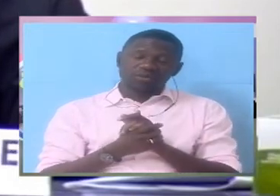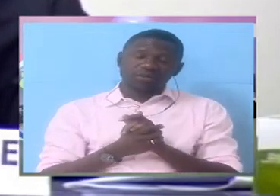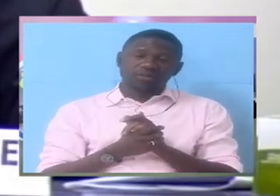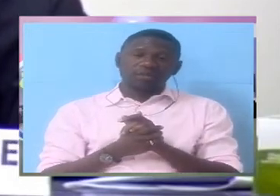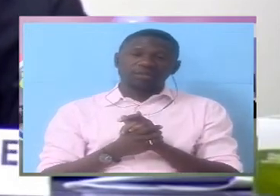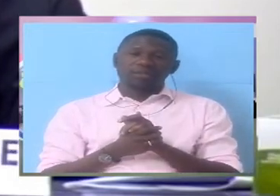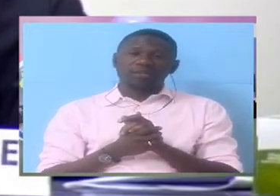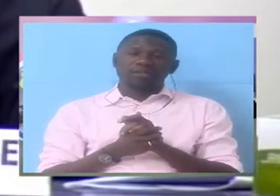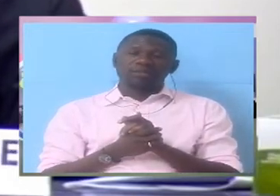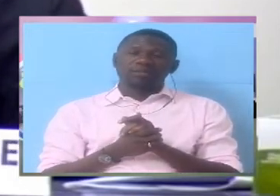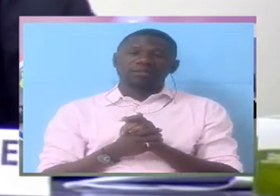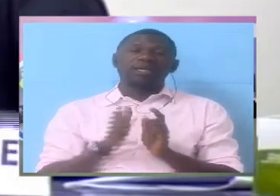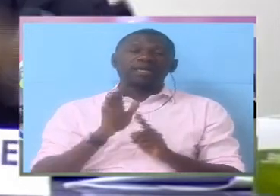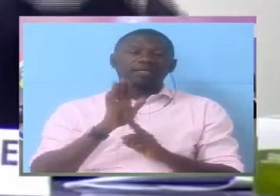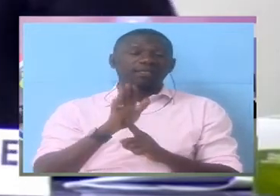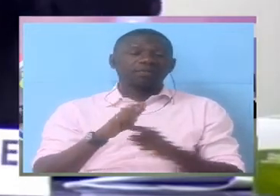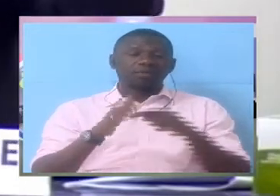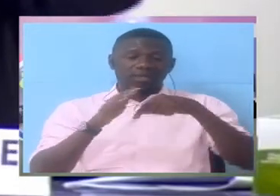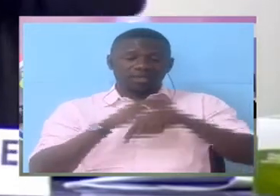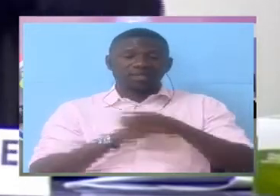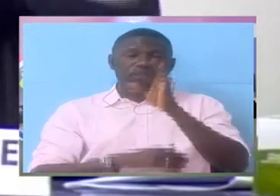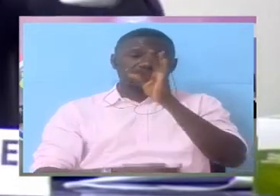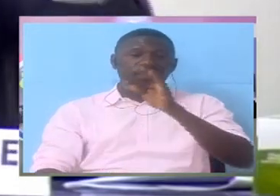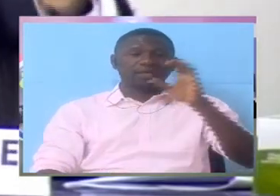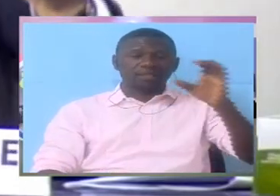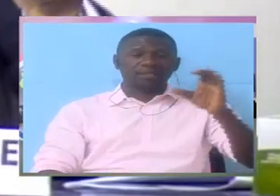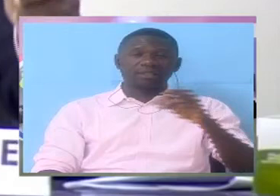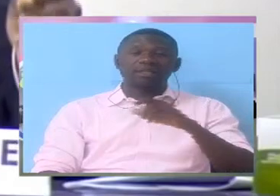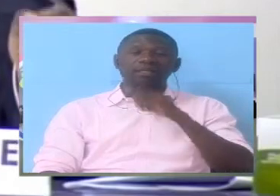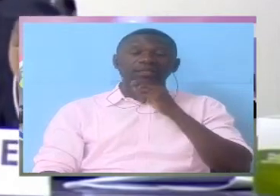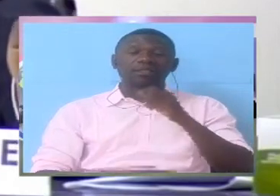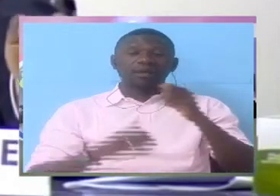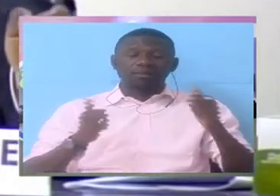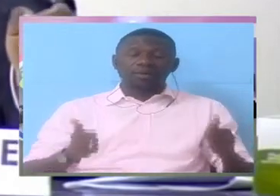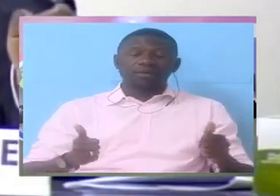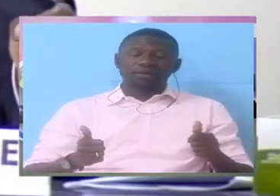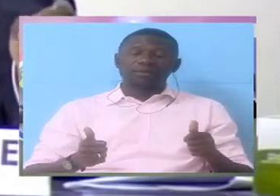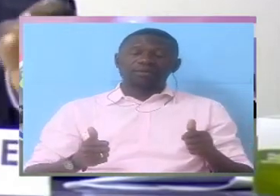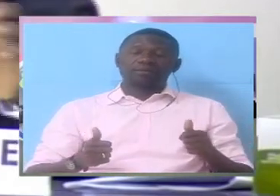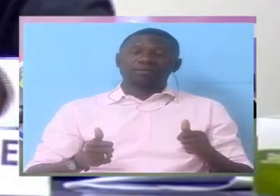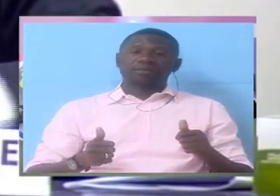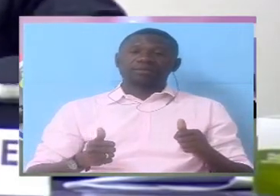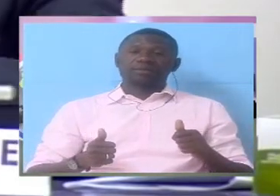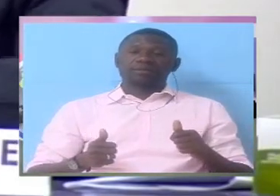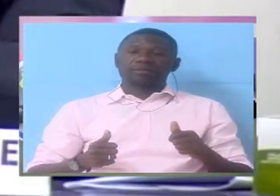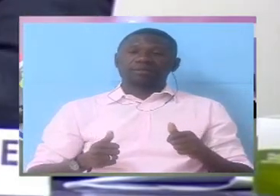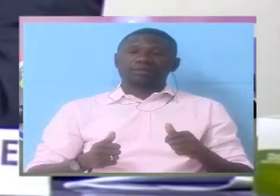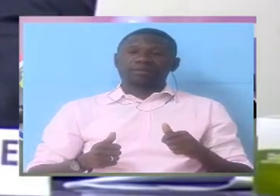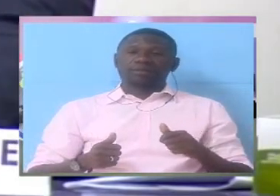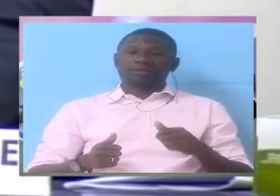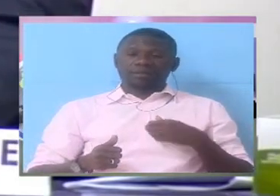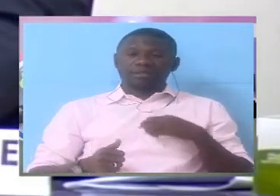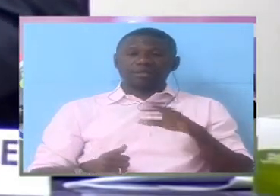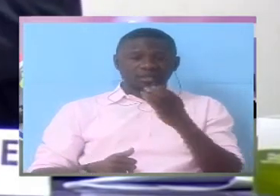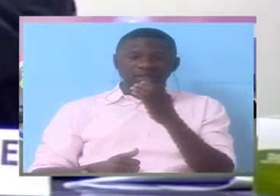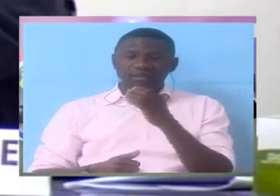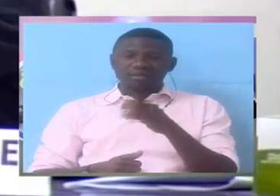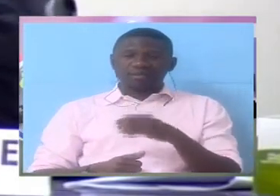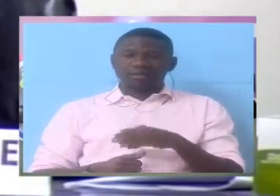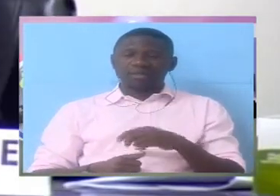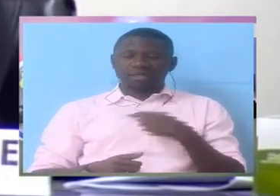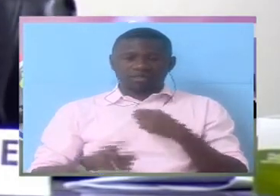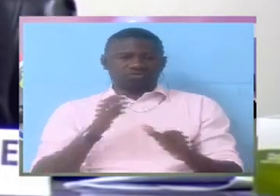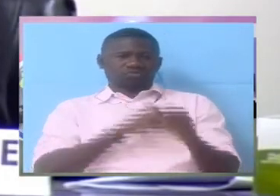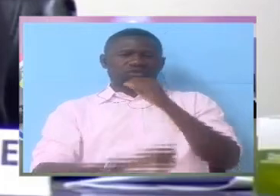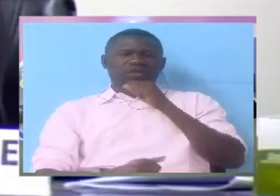that in the TRRC, the chairman would. And then I turn around and say, I don't